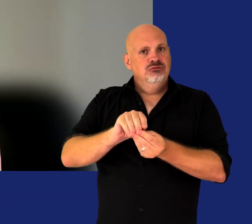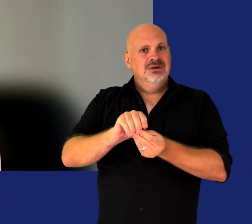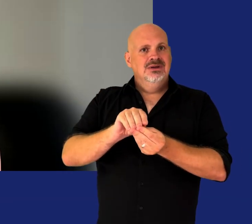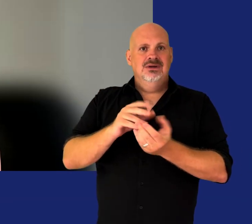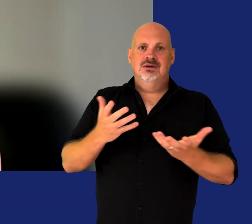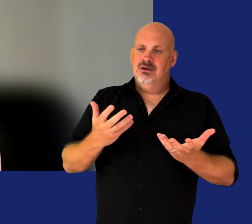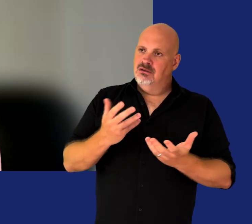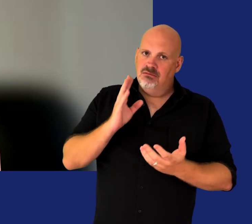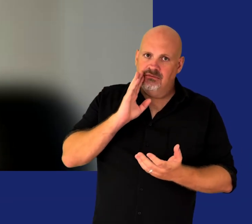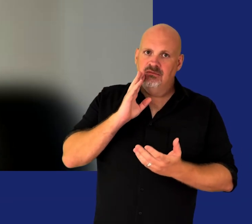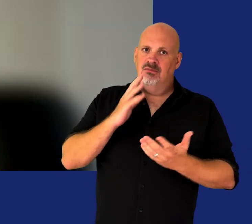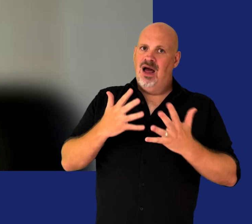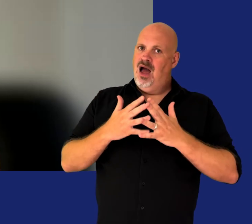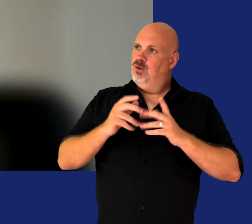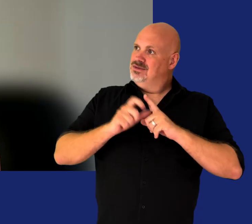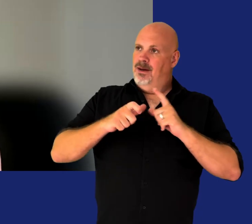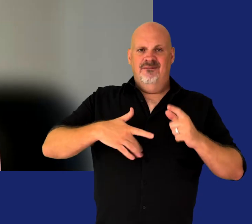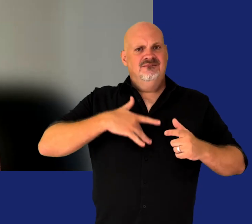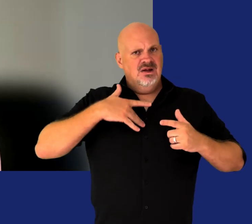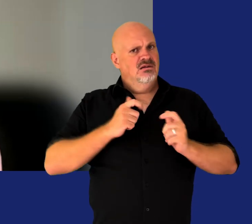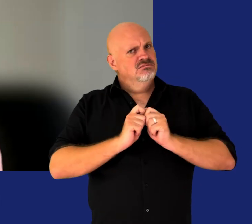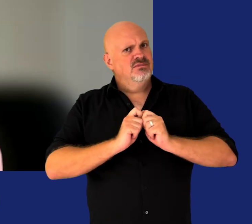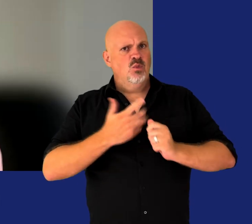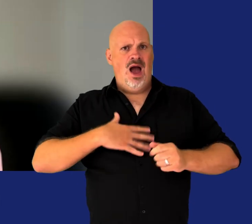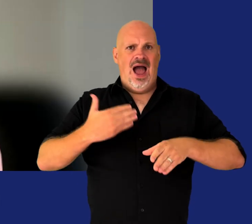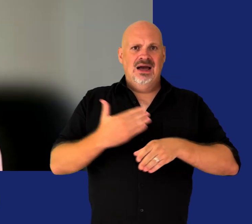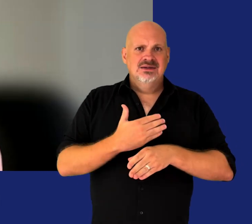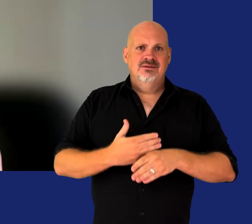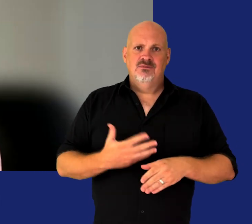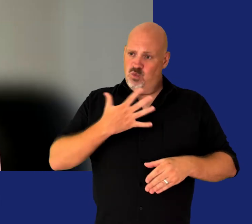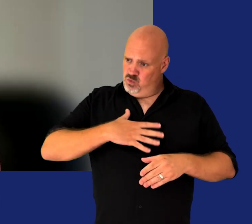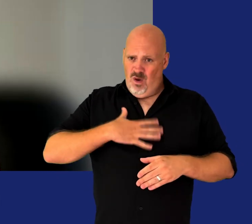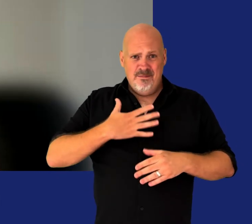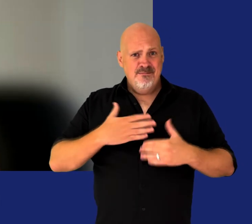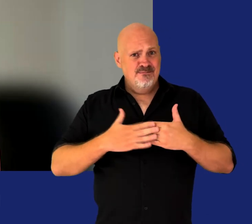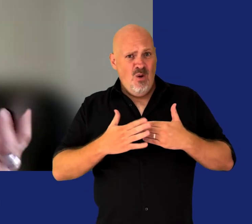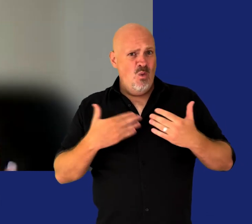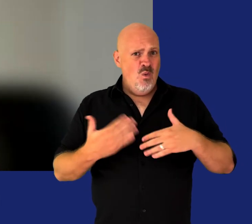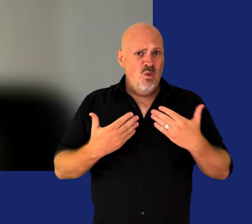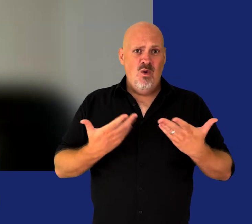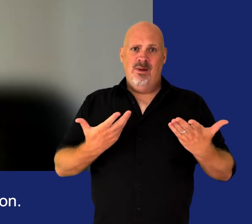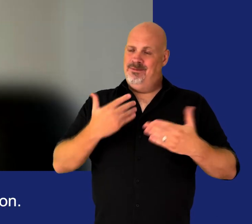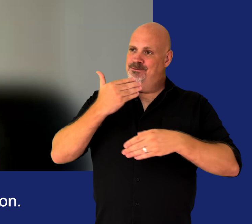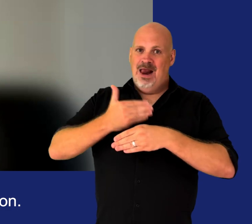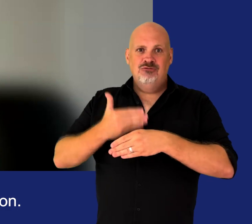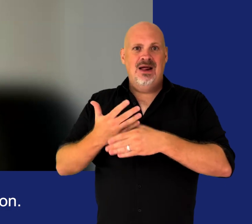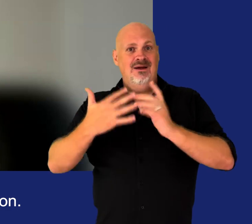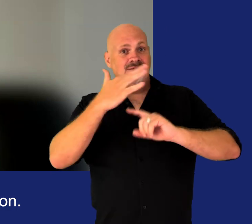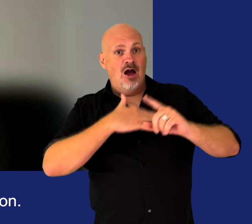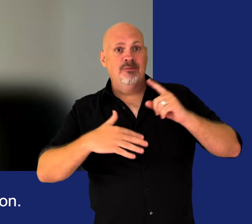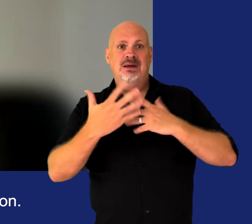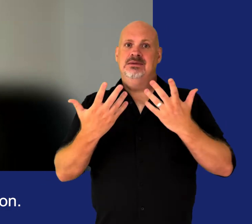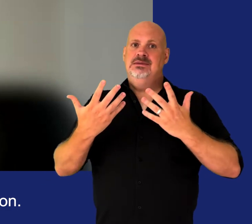and how disabled people value being active and they often want to do more, but the barriers are often practical, environmental